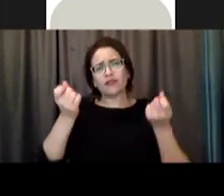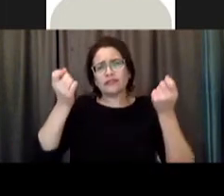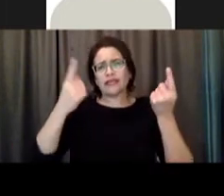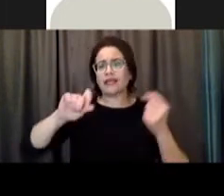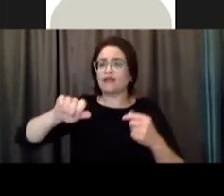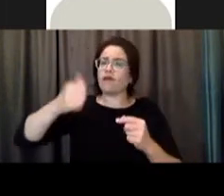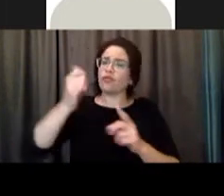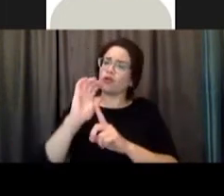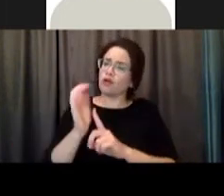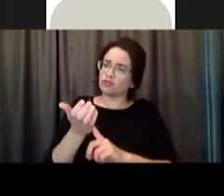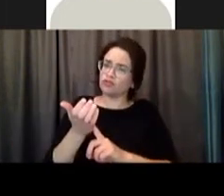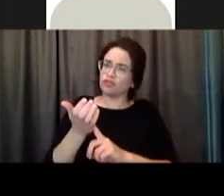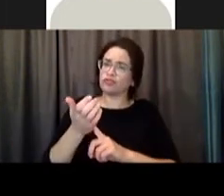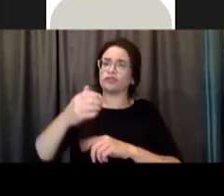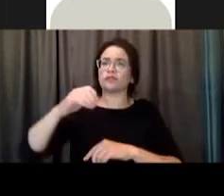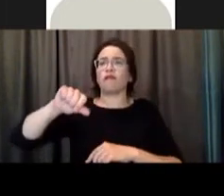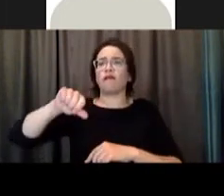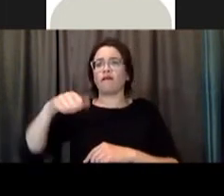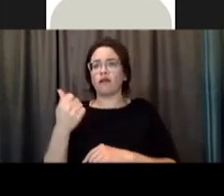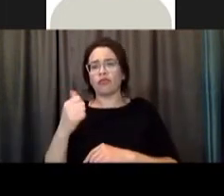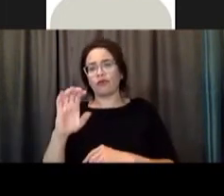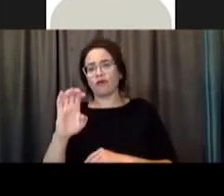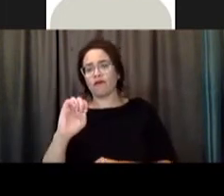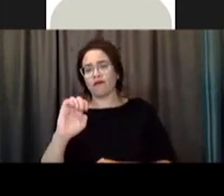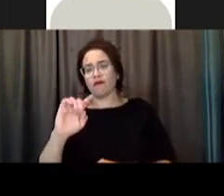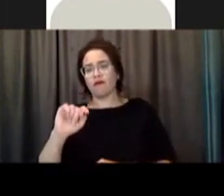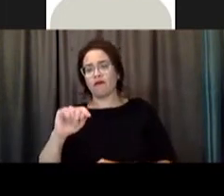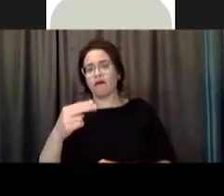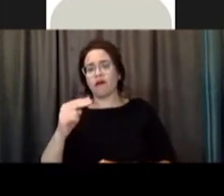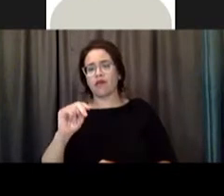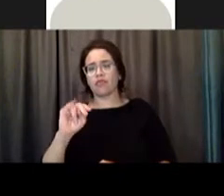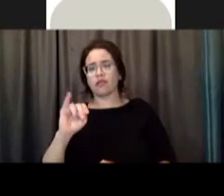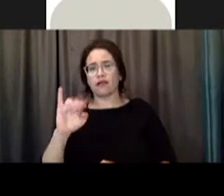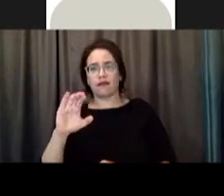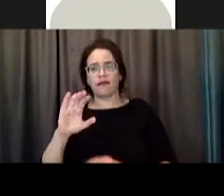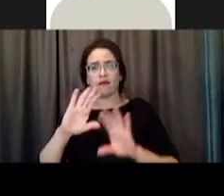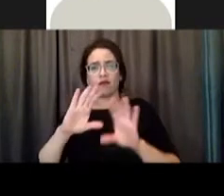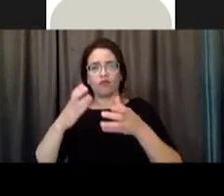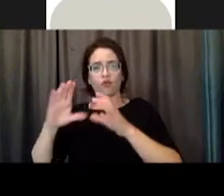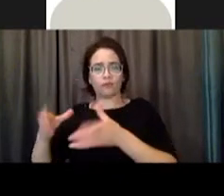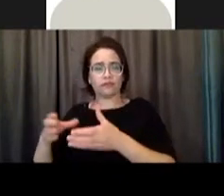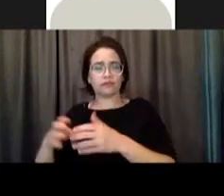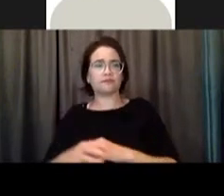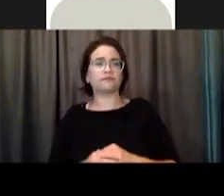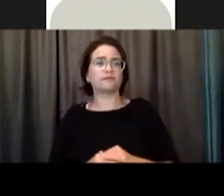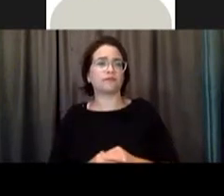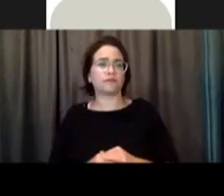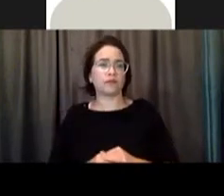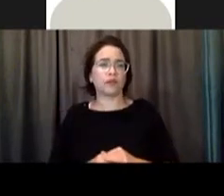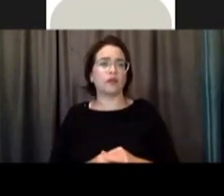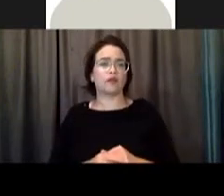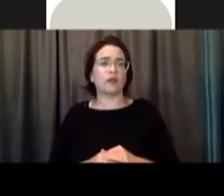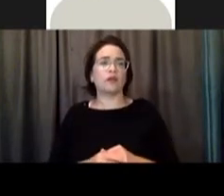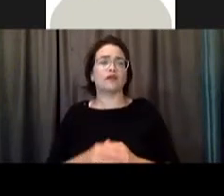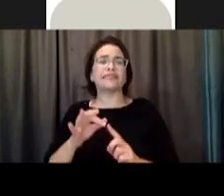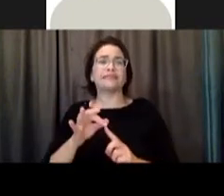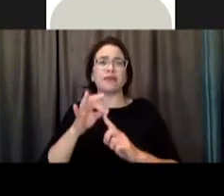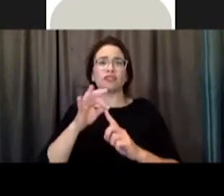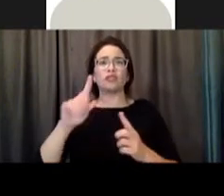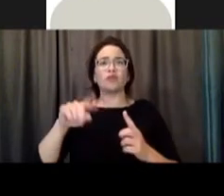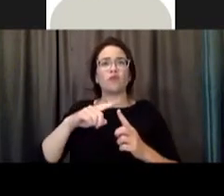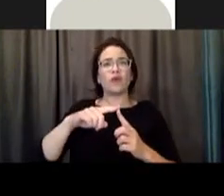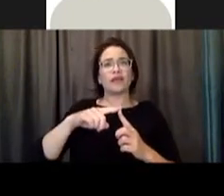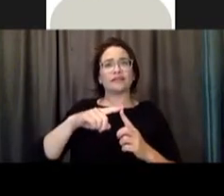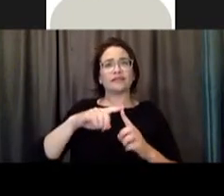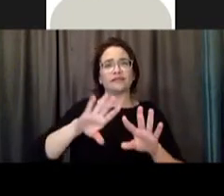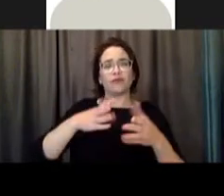It teaches lessons about the devastating impact of exclusionary politics, especially when those politics are backed by the